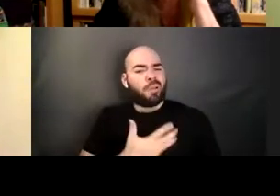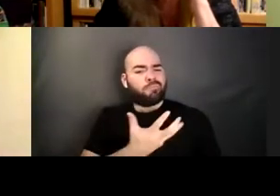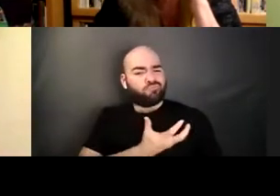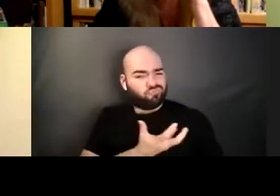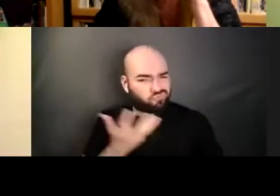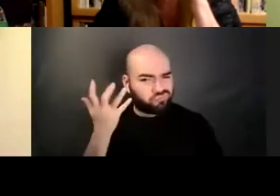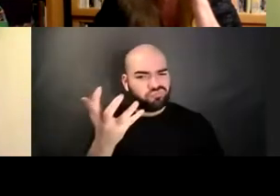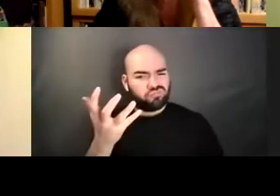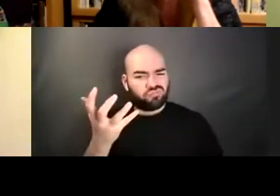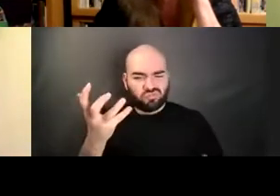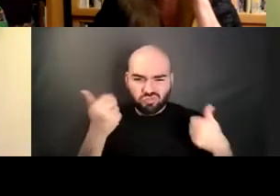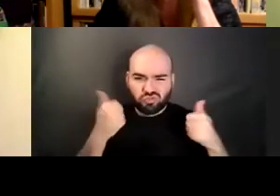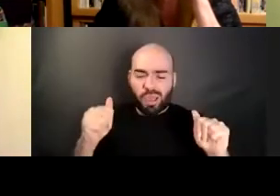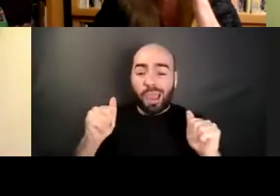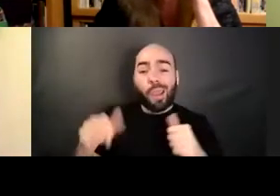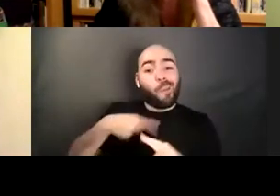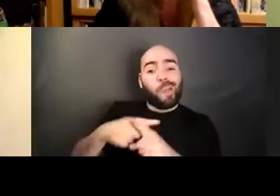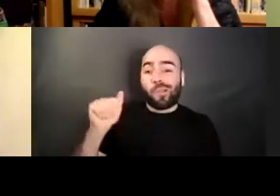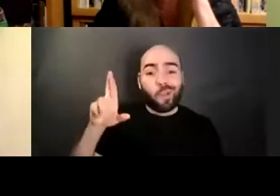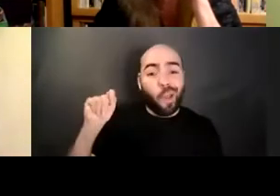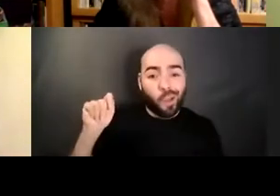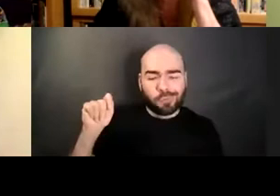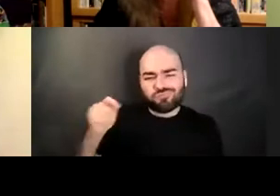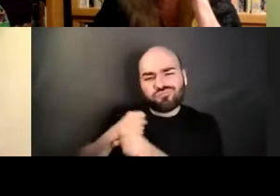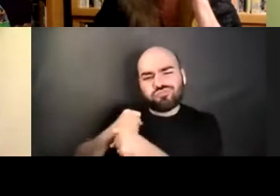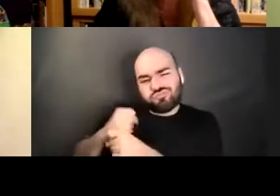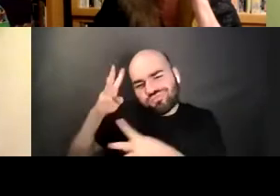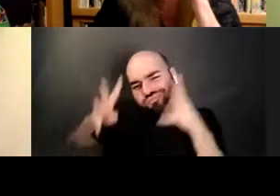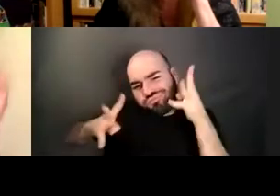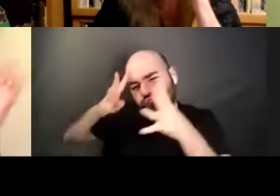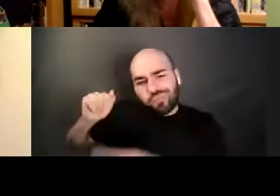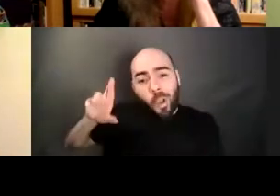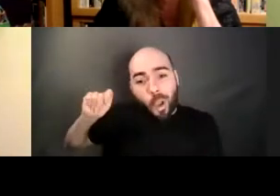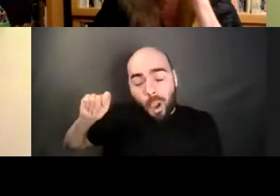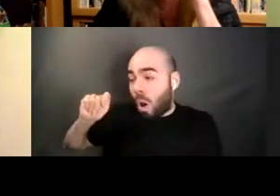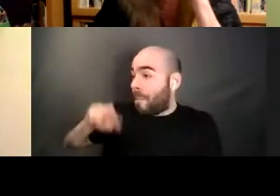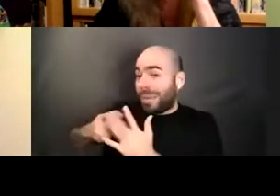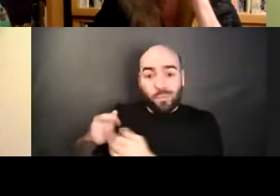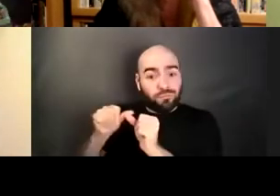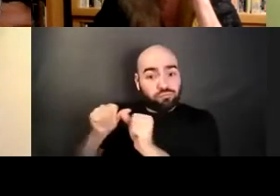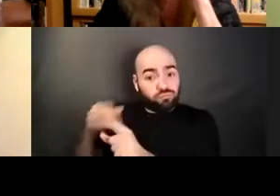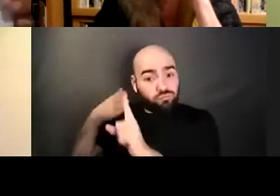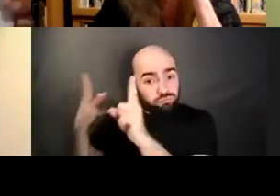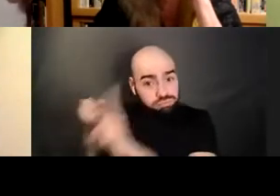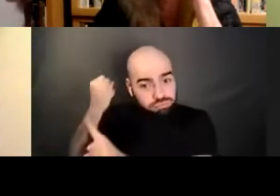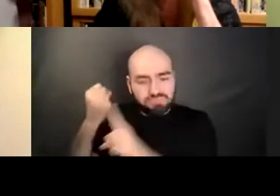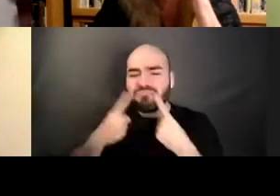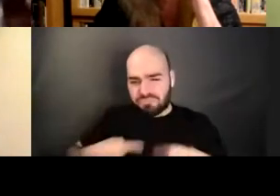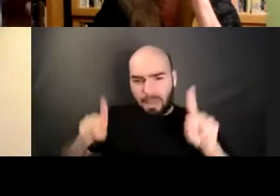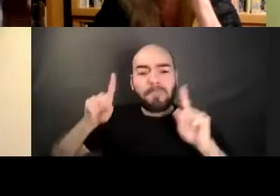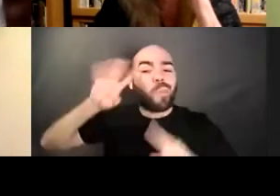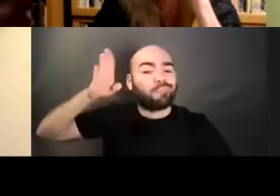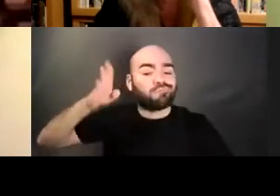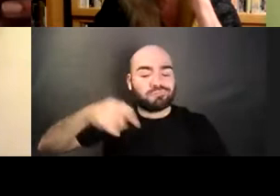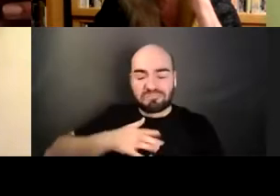Let's do our art, and we're gonna win her. I believe that.